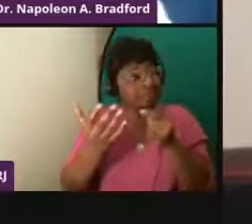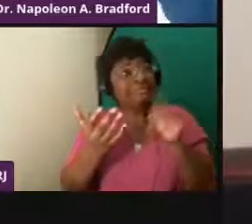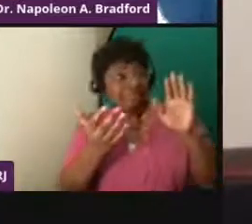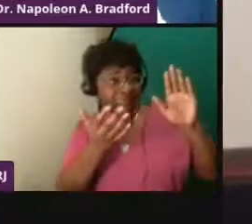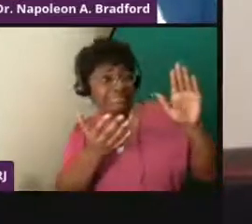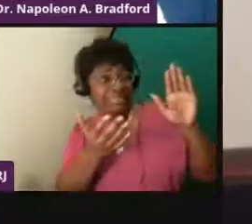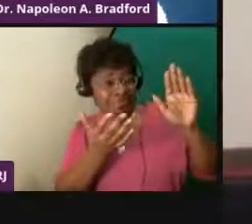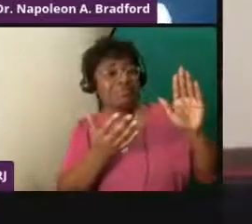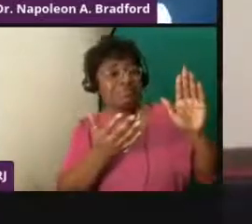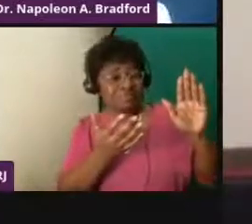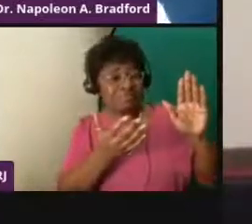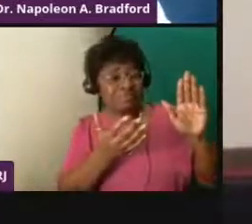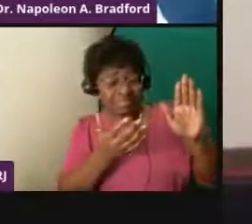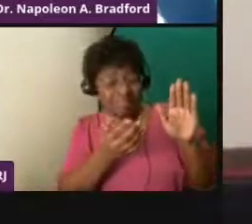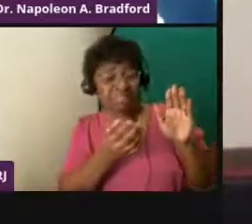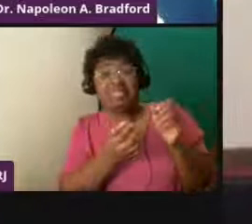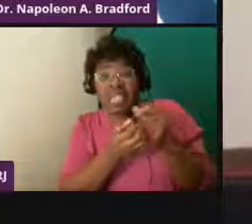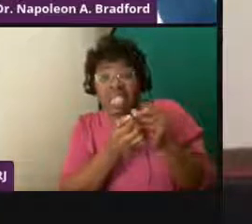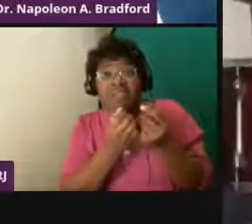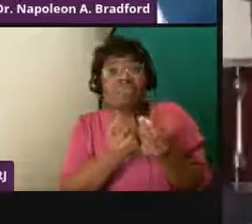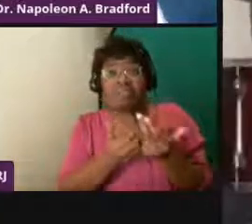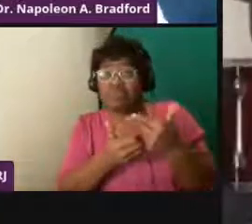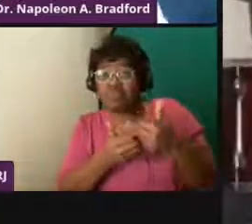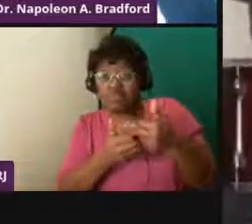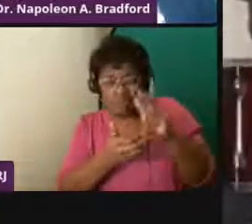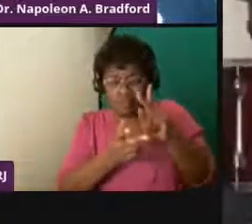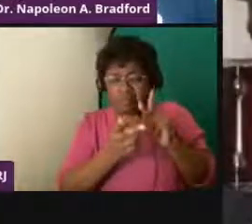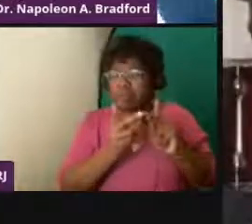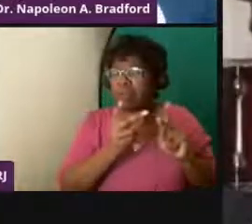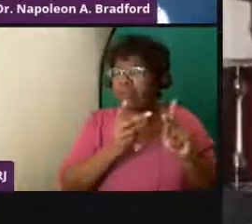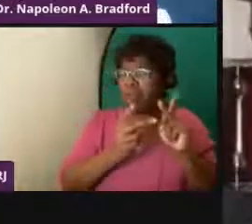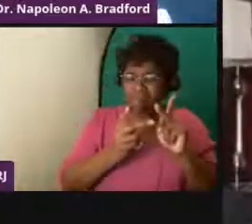At the fullness thereof,